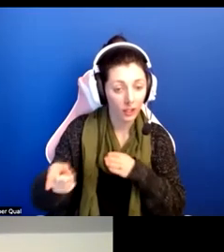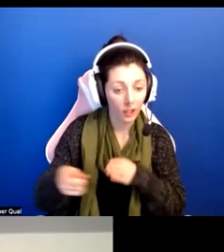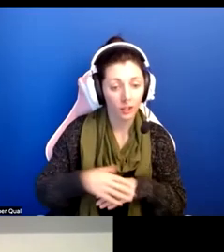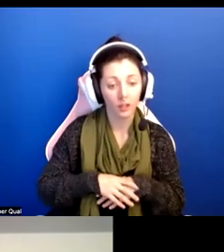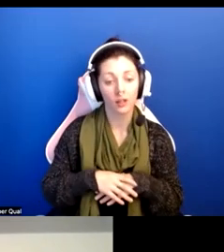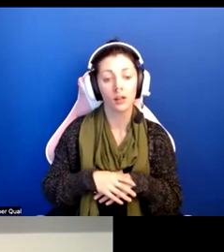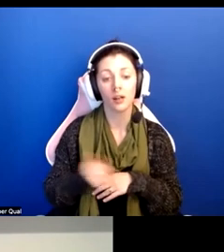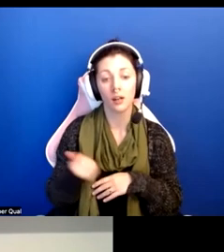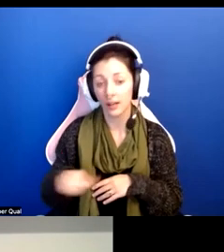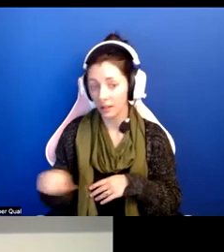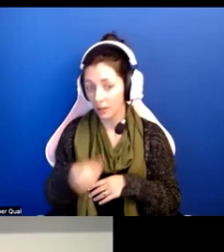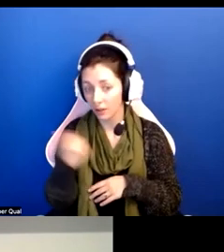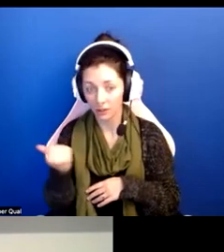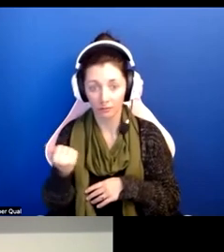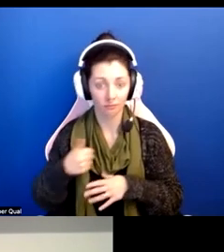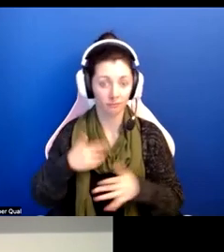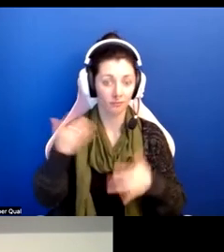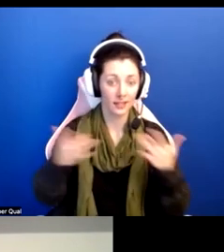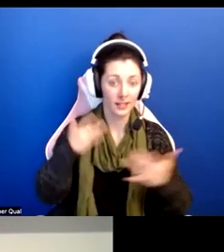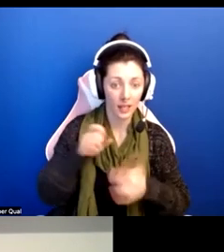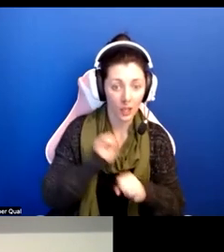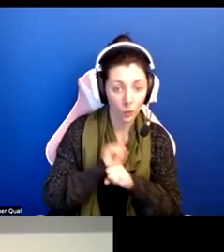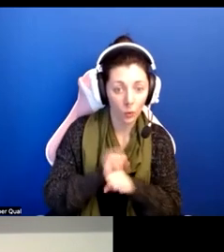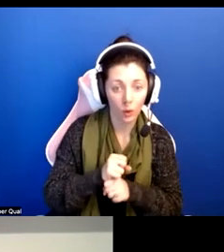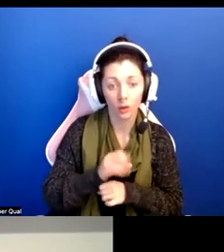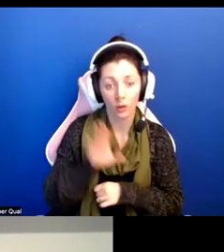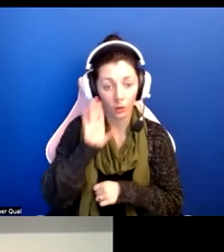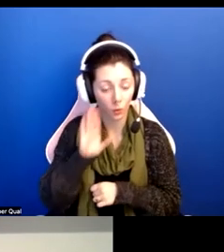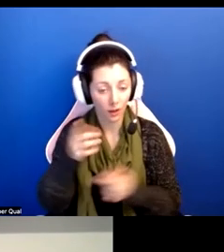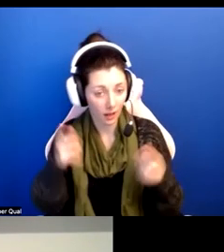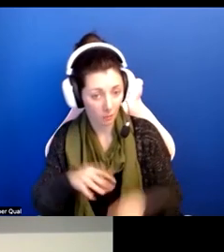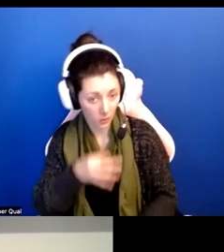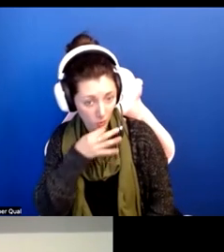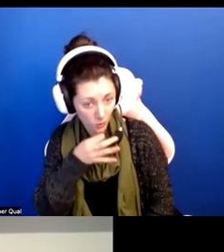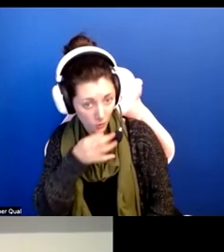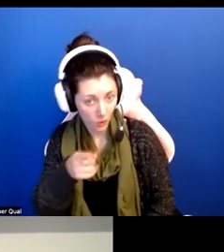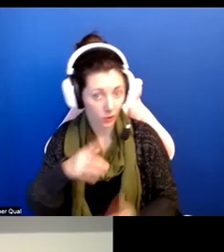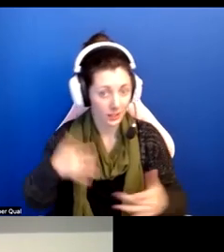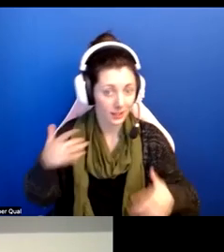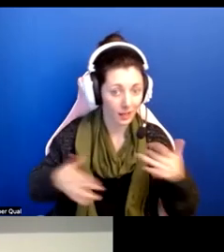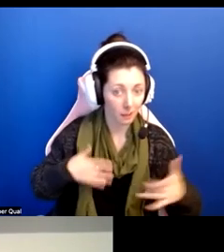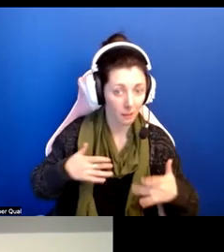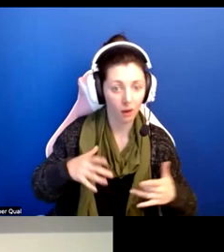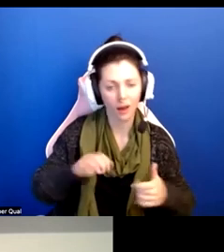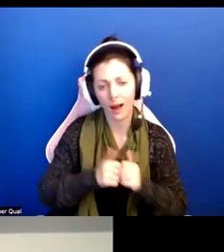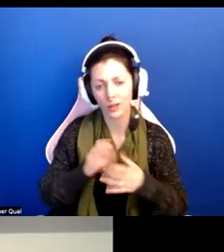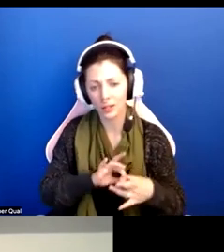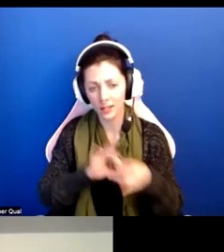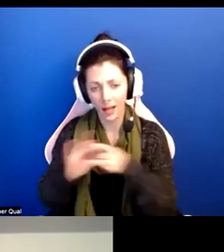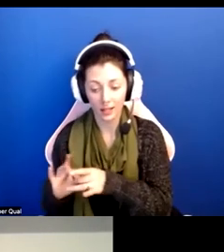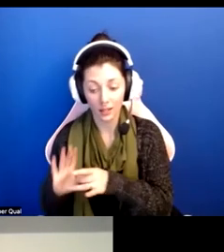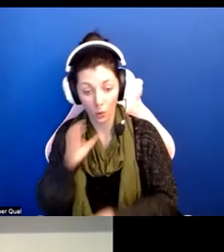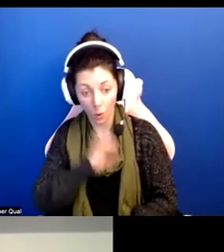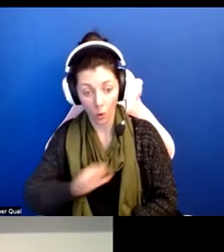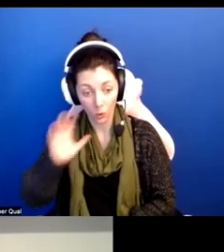you might have or work you might have? And like, does it relate to your previous work? And lastly, are there any artists you